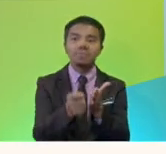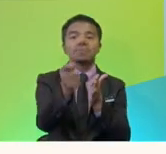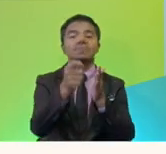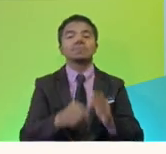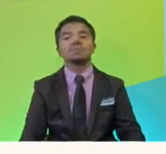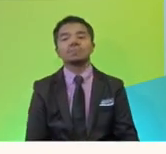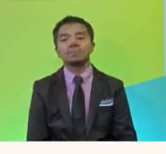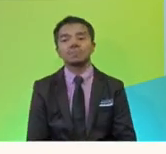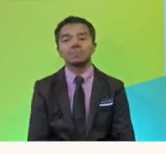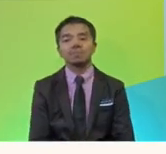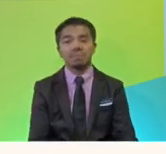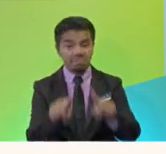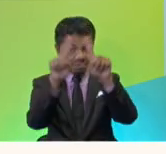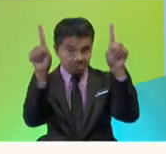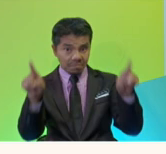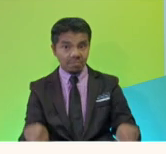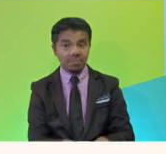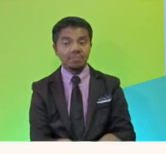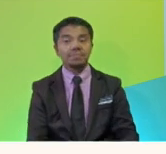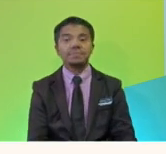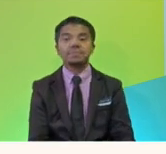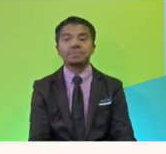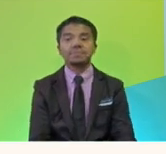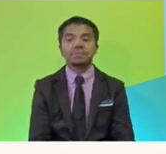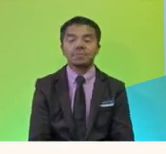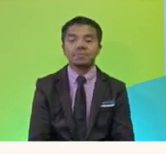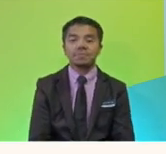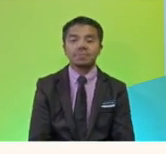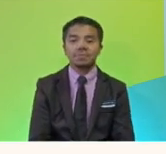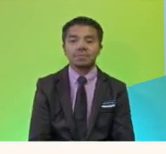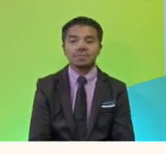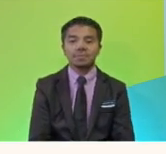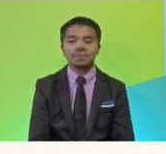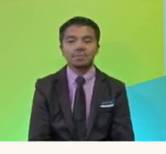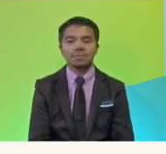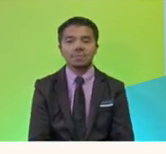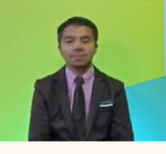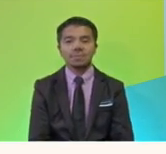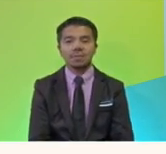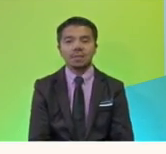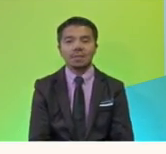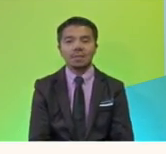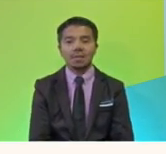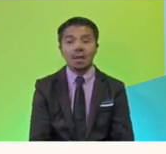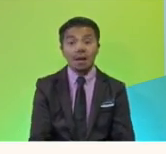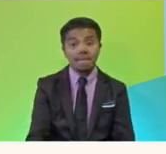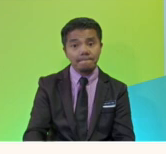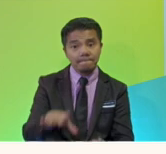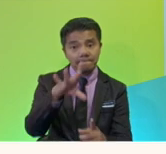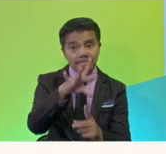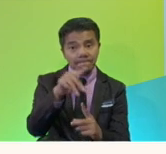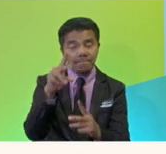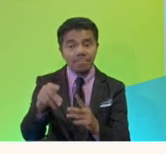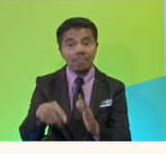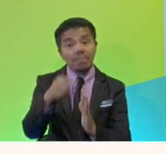whiteboard. Now, based on this picture, okay, can you choose the best sentence that represent